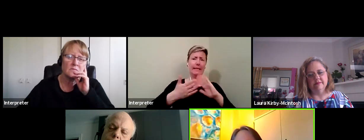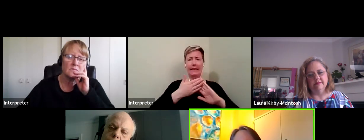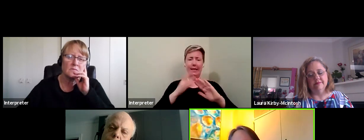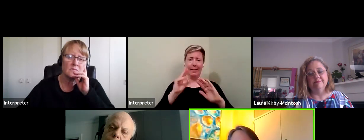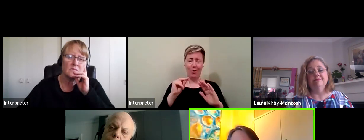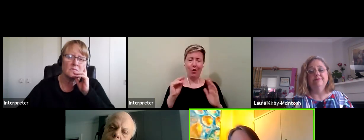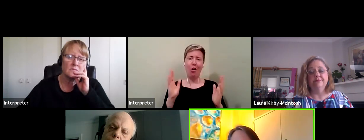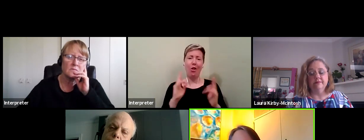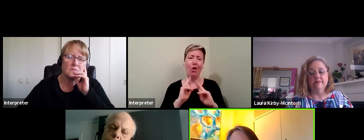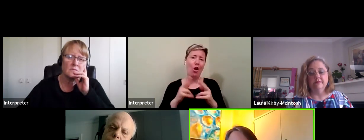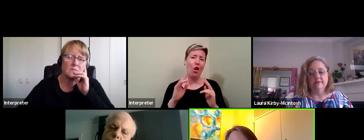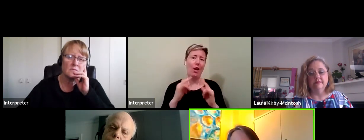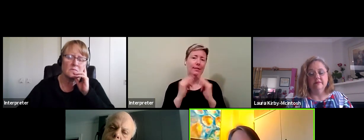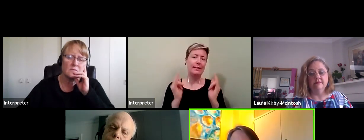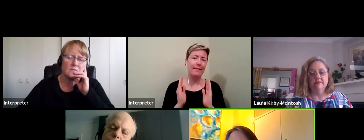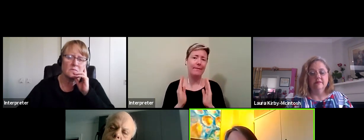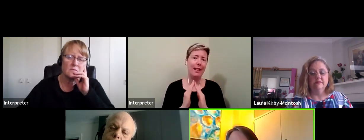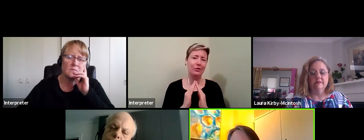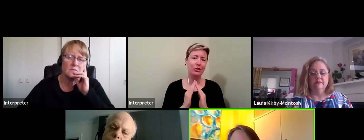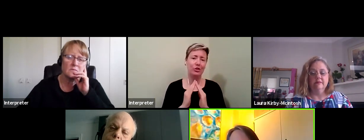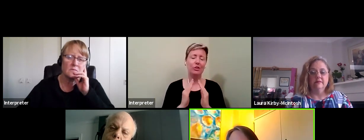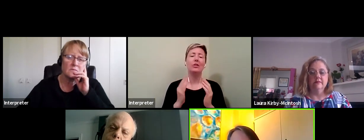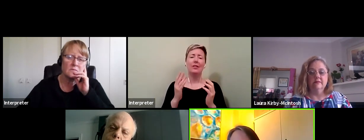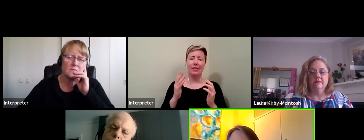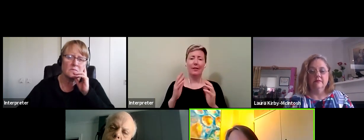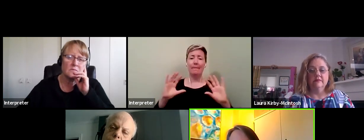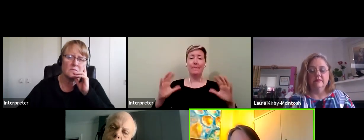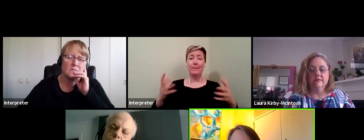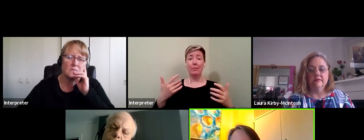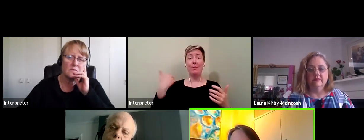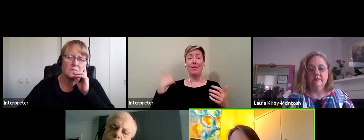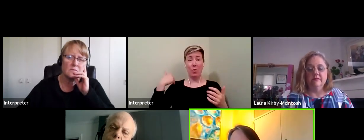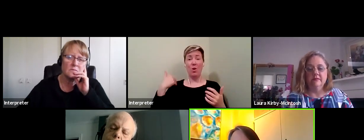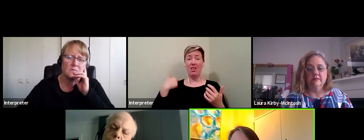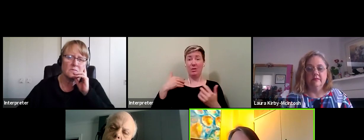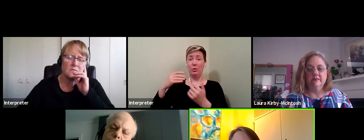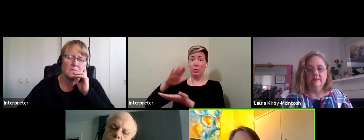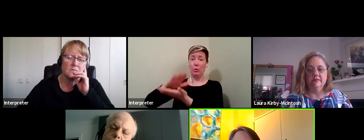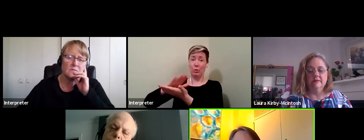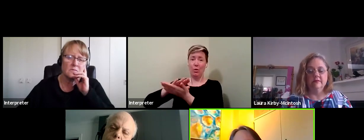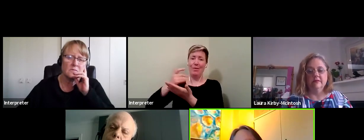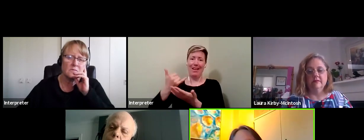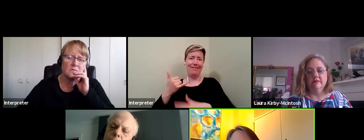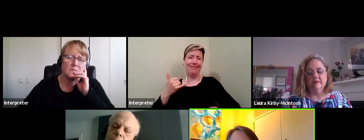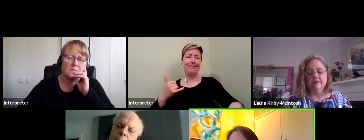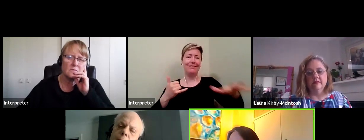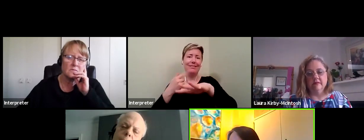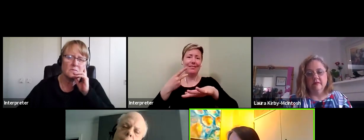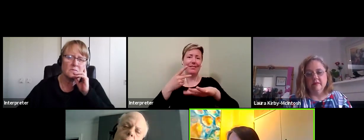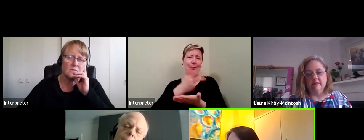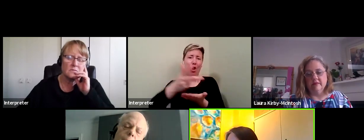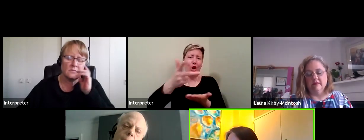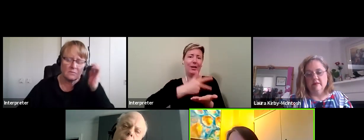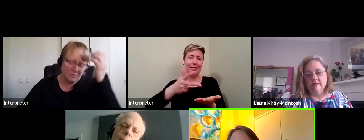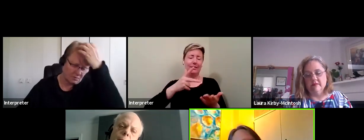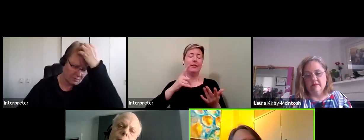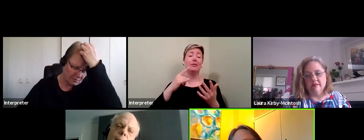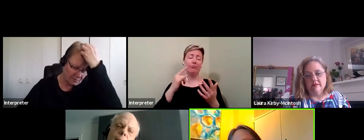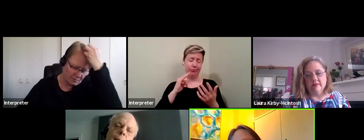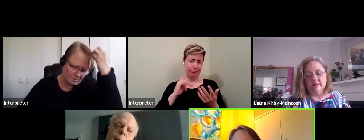up in a giant lot that once had a school. So those individuals living in those